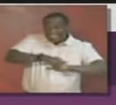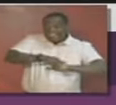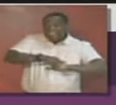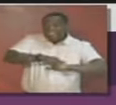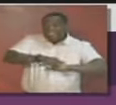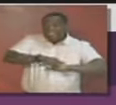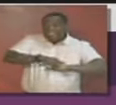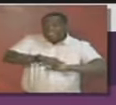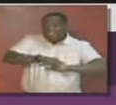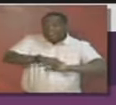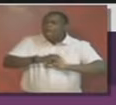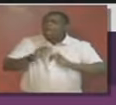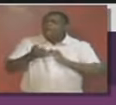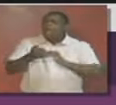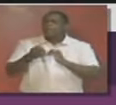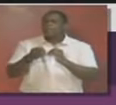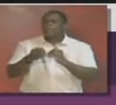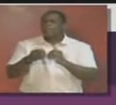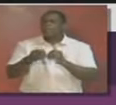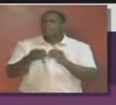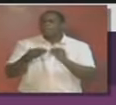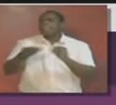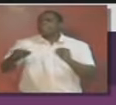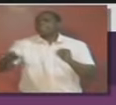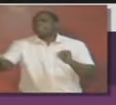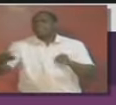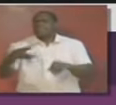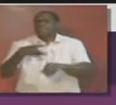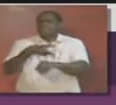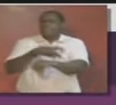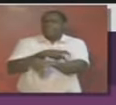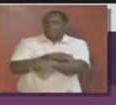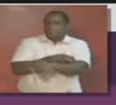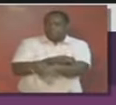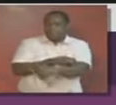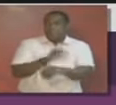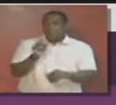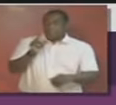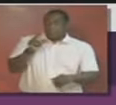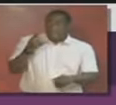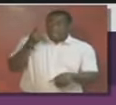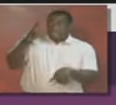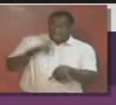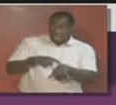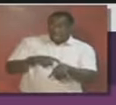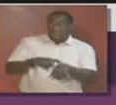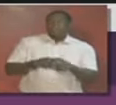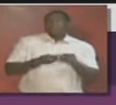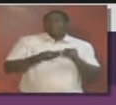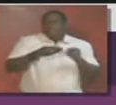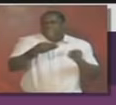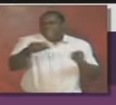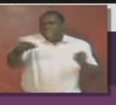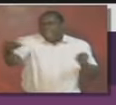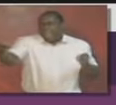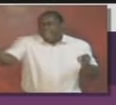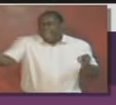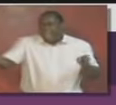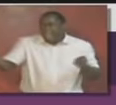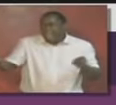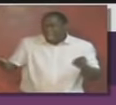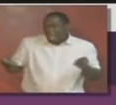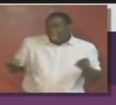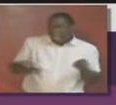the vaccines and maybe administering the first one as widely as possible, even before